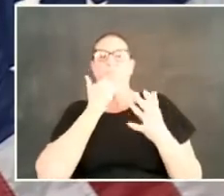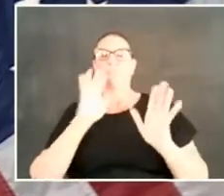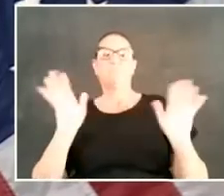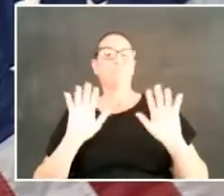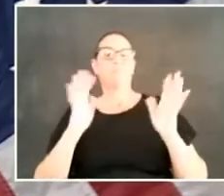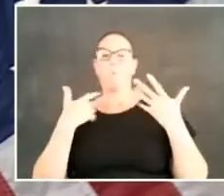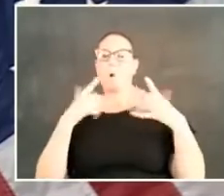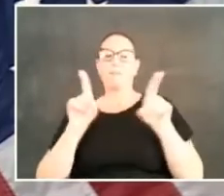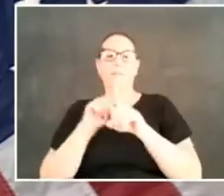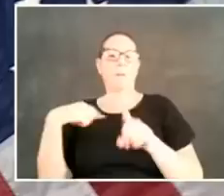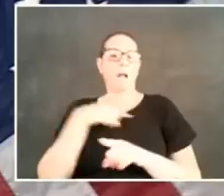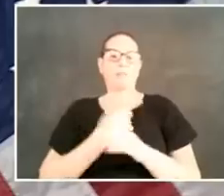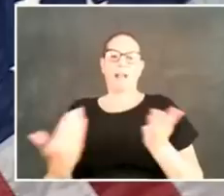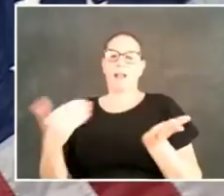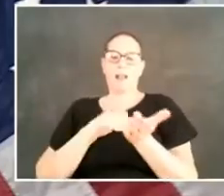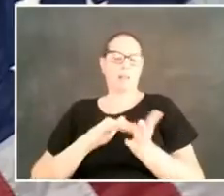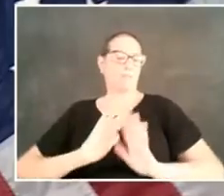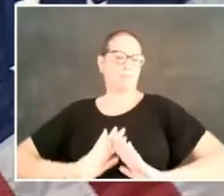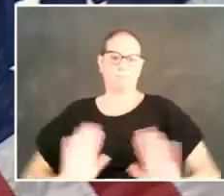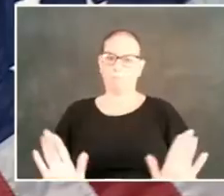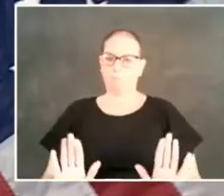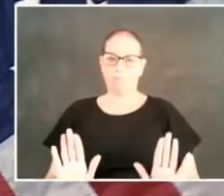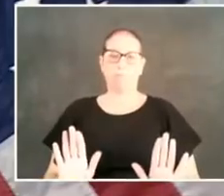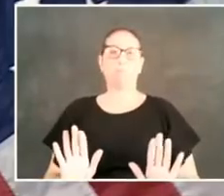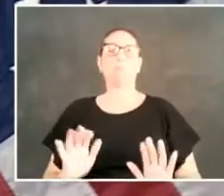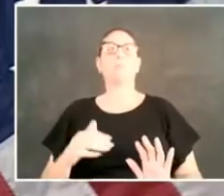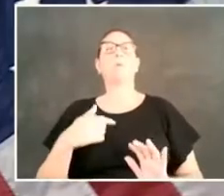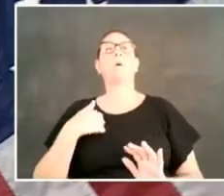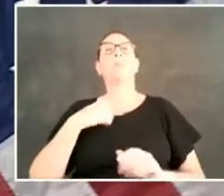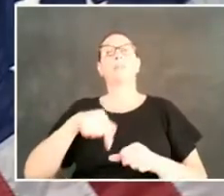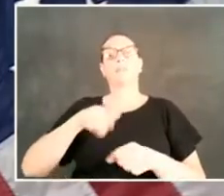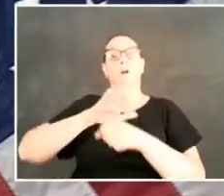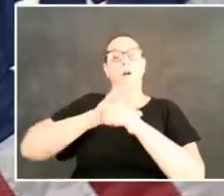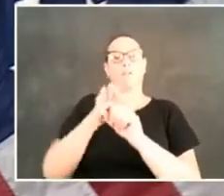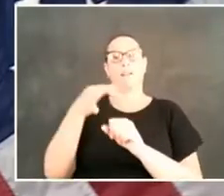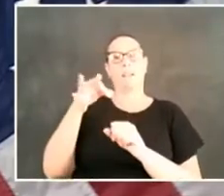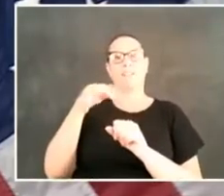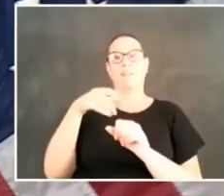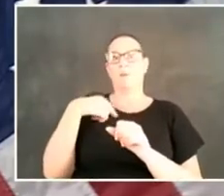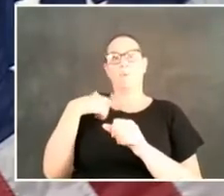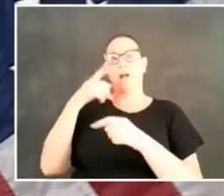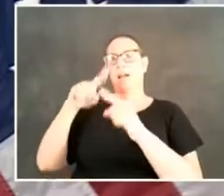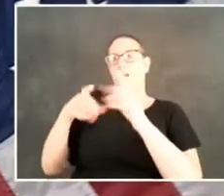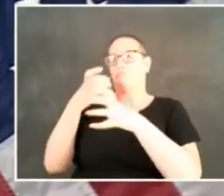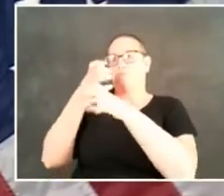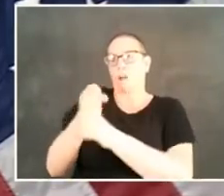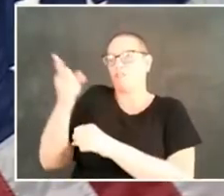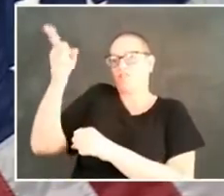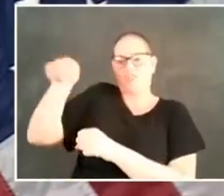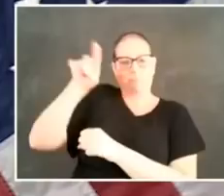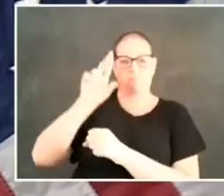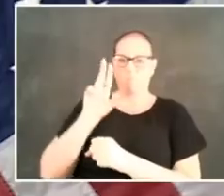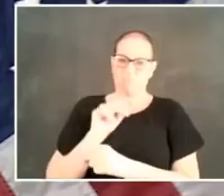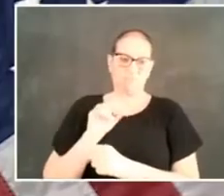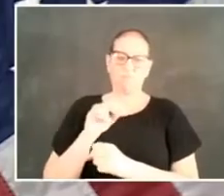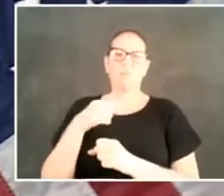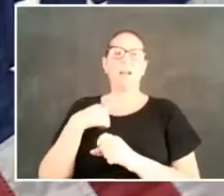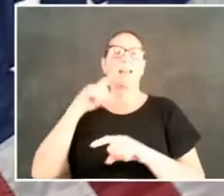that sense is this is a disease, don't turn your back on it. Don't give it an